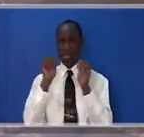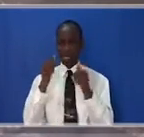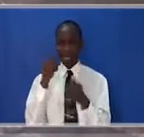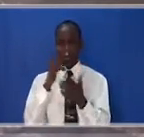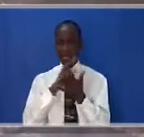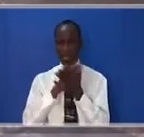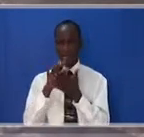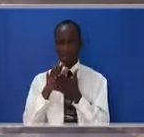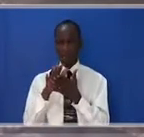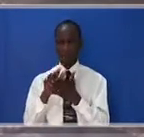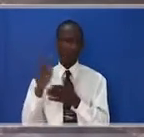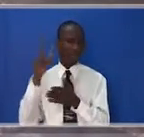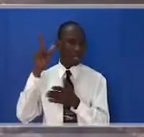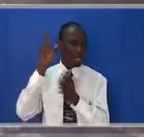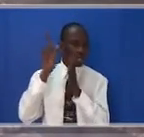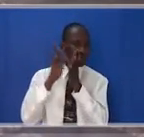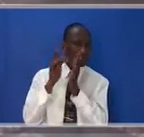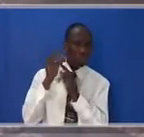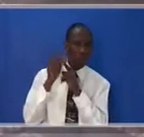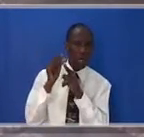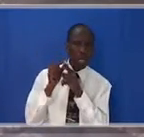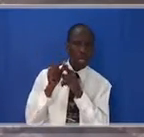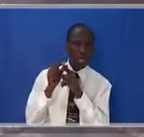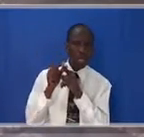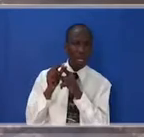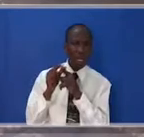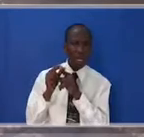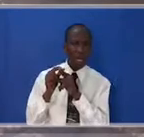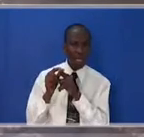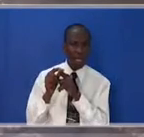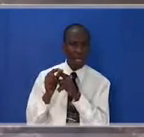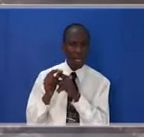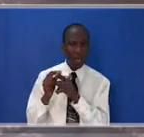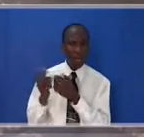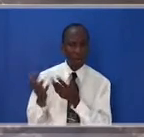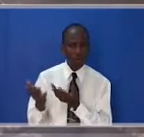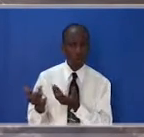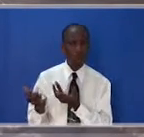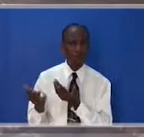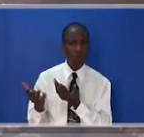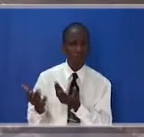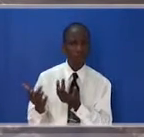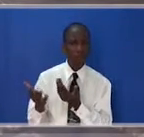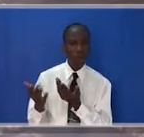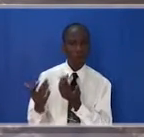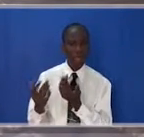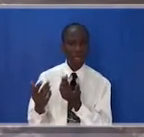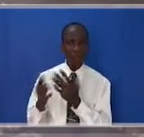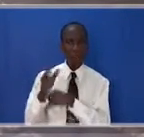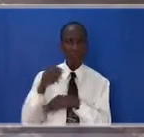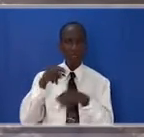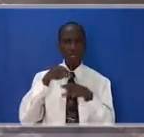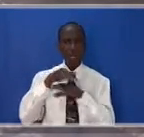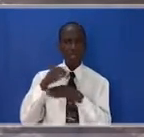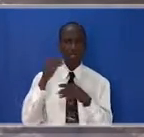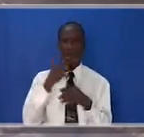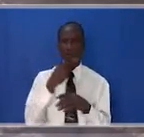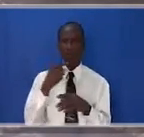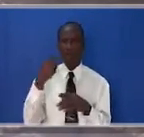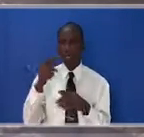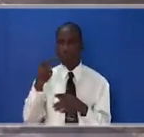na otie Kristo hu asem na otwentwe ne na ase kakra na Ananias ekasa kire no tu